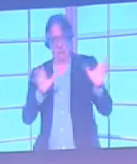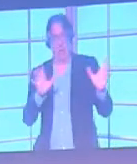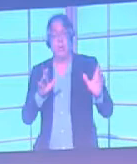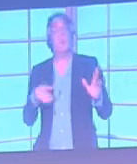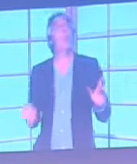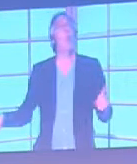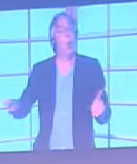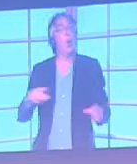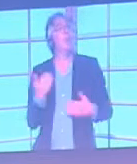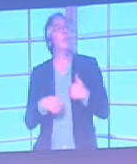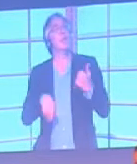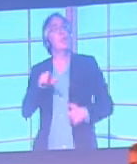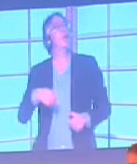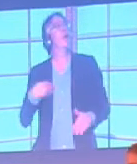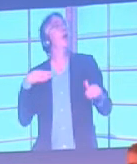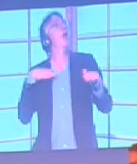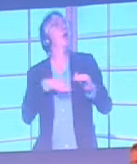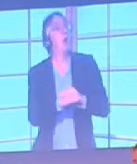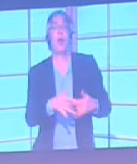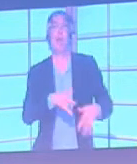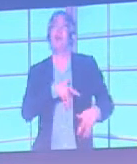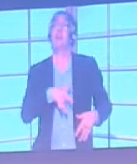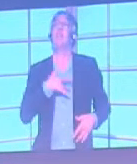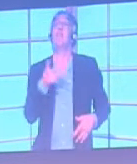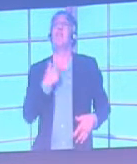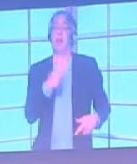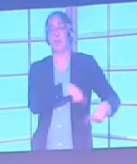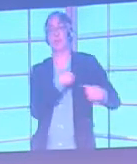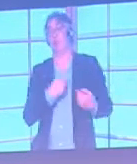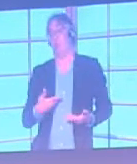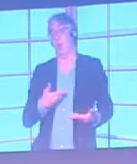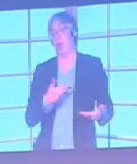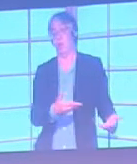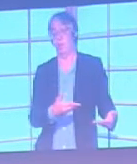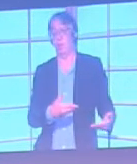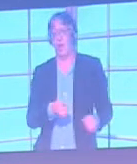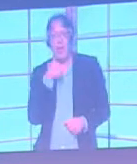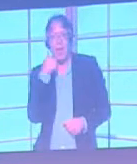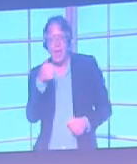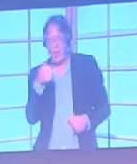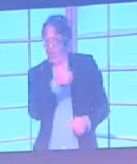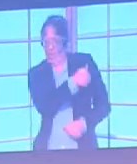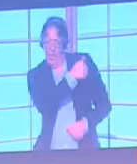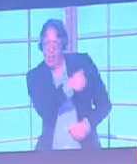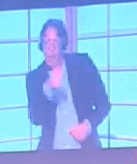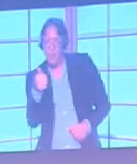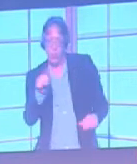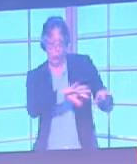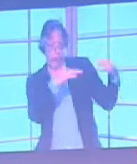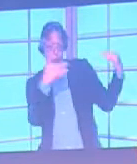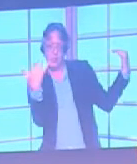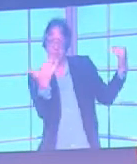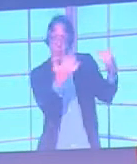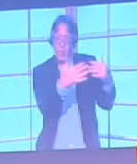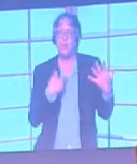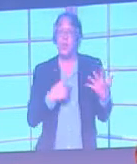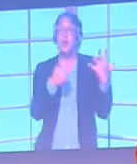60 volunteers, so 6 volunteers per stadium, only dedicated to that. So that doesn't mean that the other